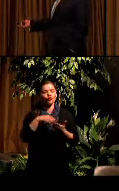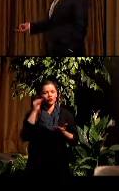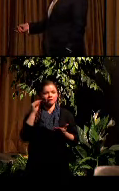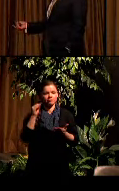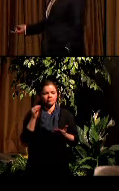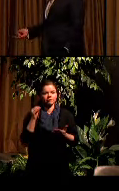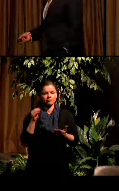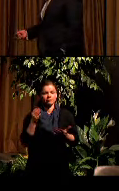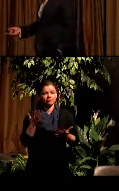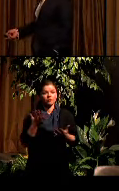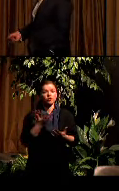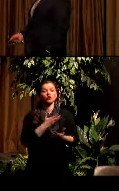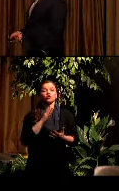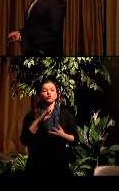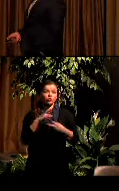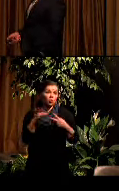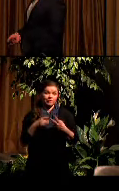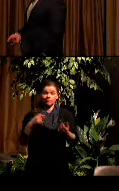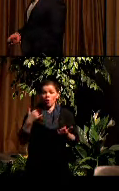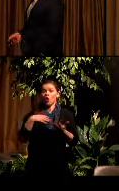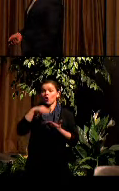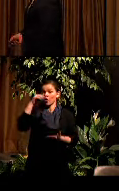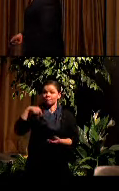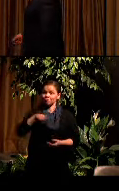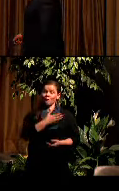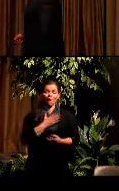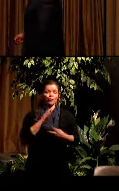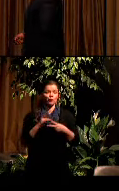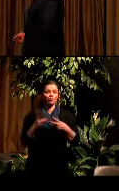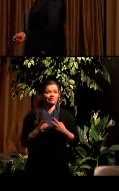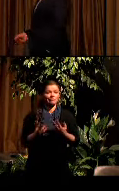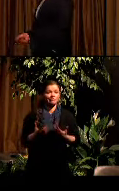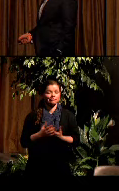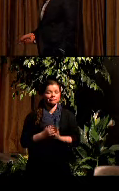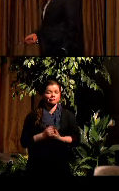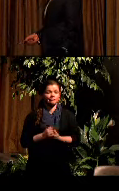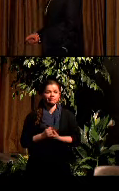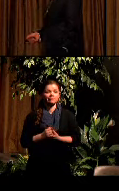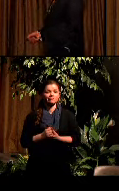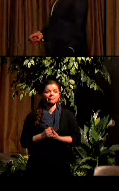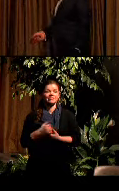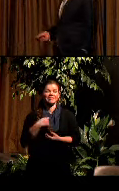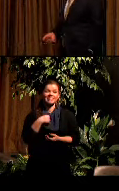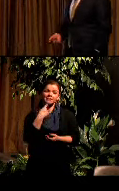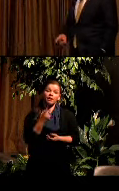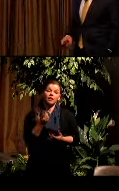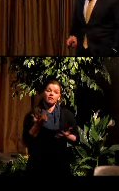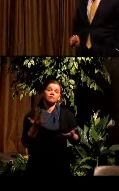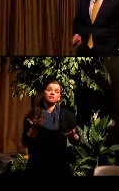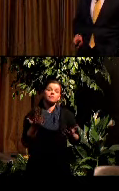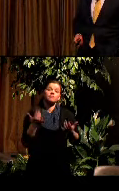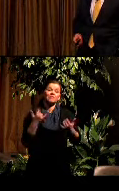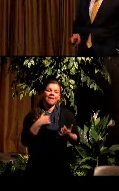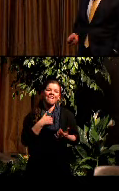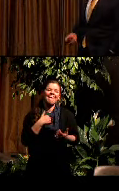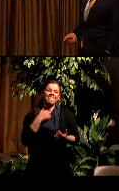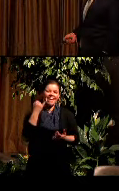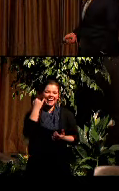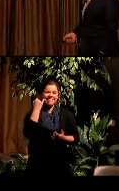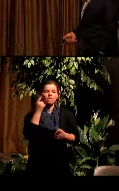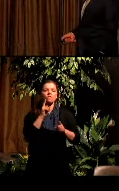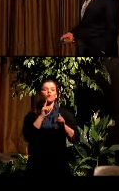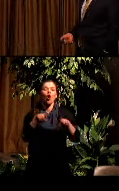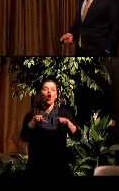Ultimately, I'd say, junior, that's not a very good report card. It's mixed. I'd give it a C. There are some serious concerns across several